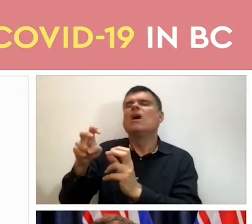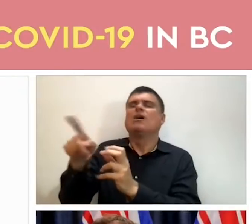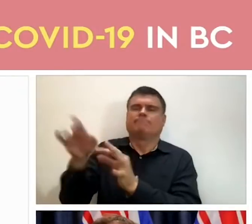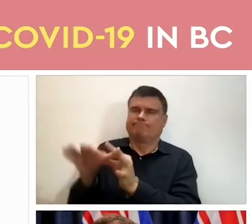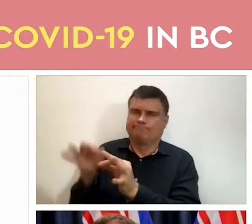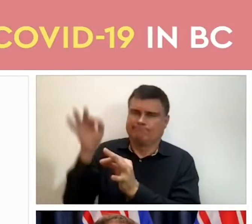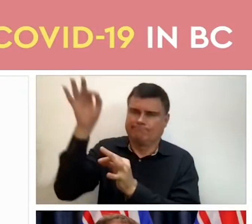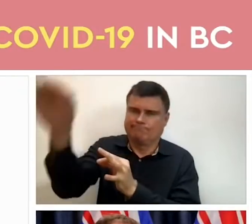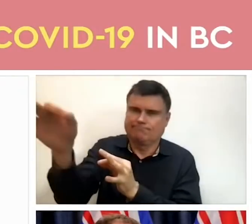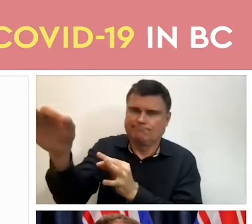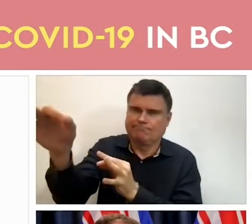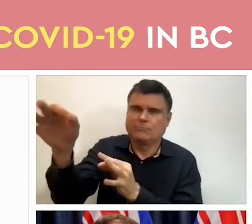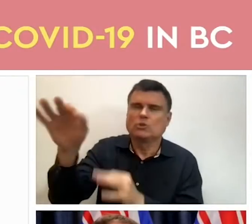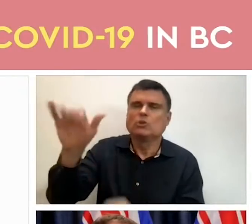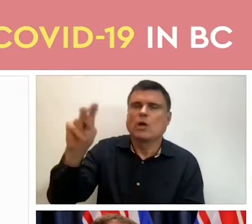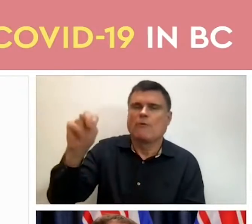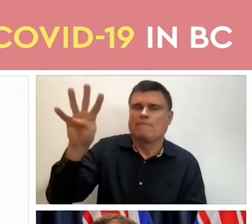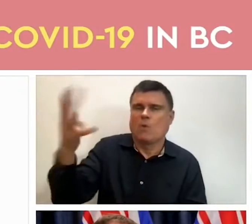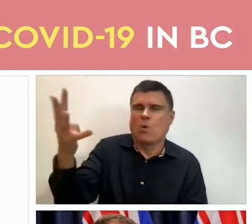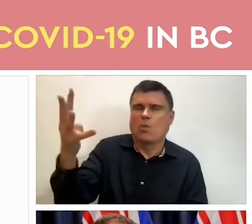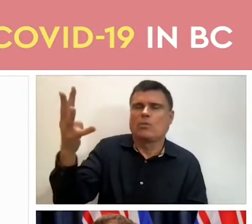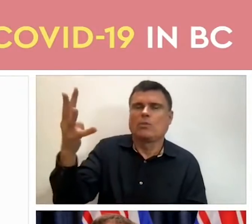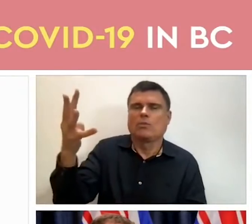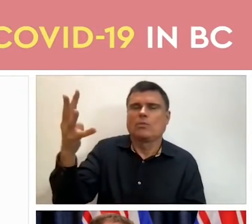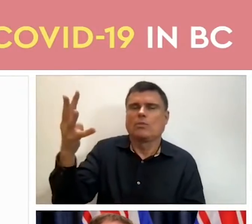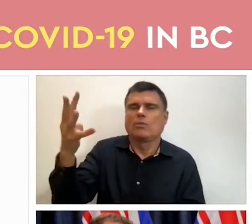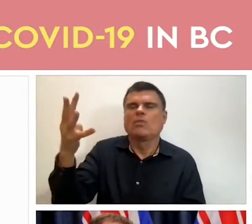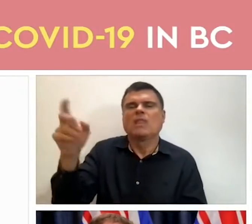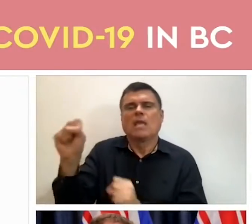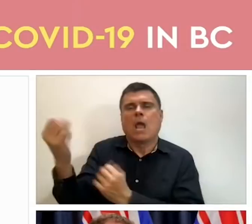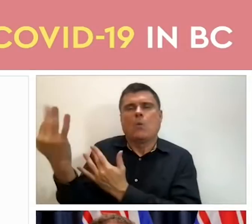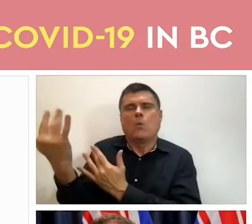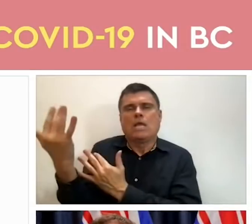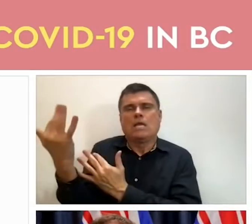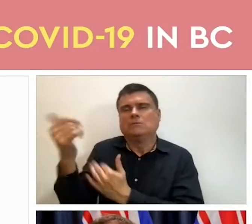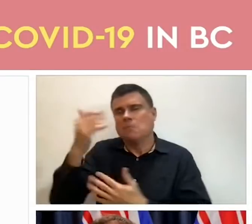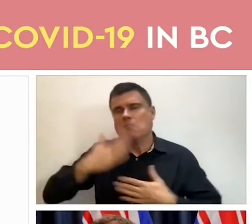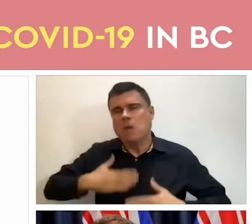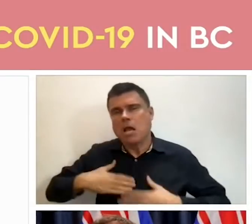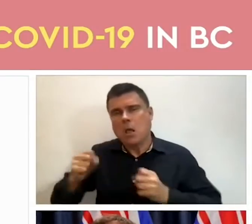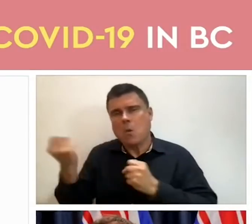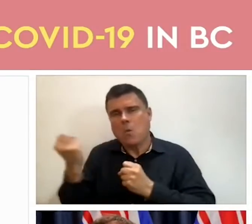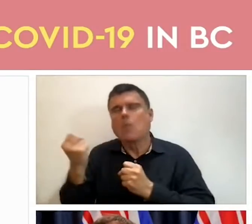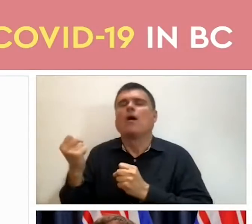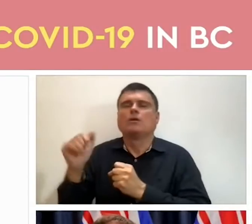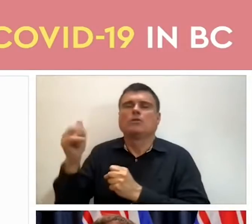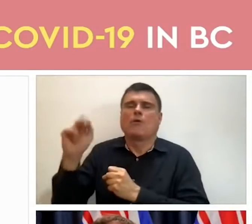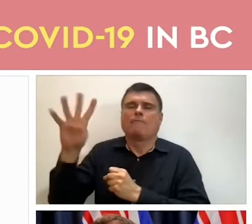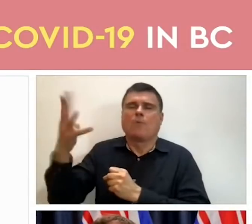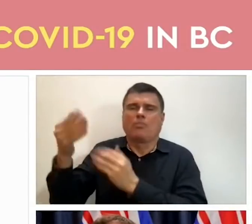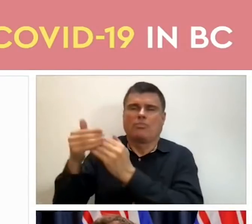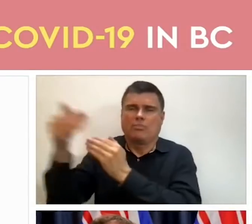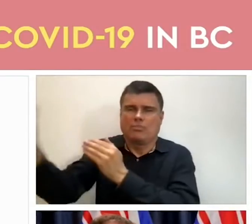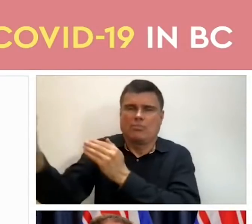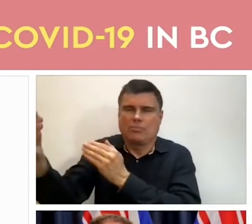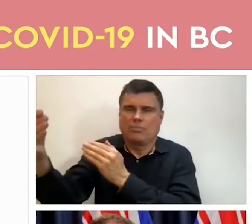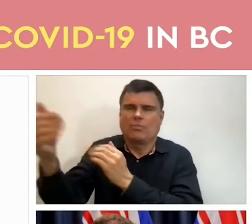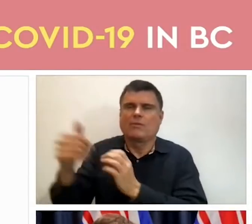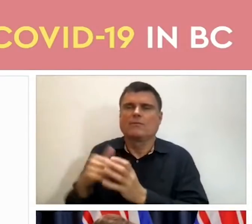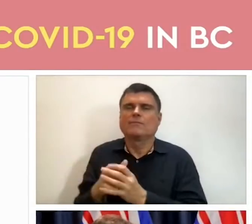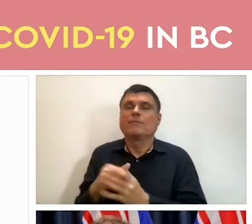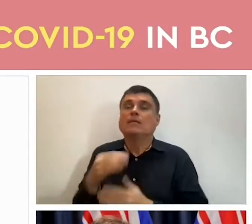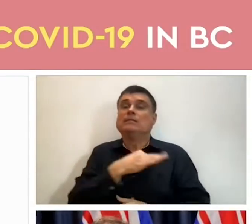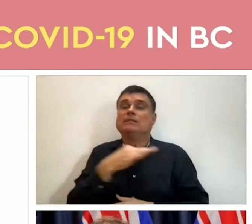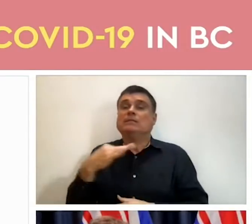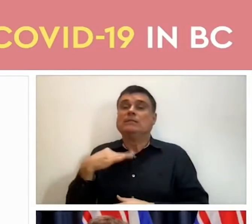4th, 2020, to manage pressures on hospital capacity and also to assist with the redeployment of key staff. Urgent